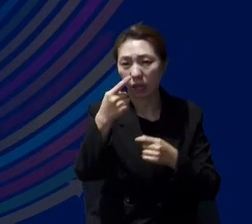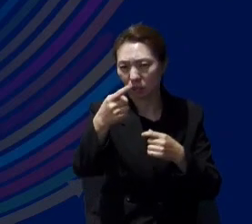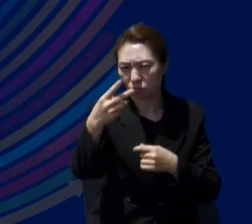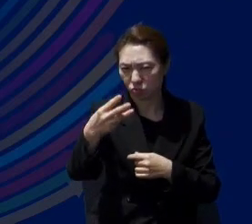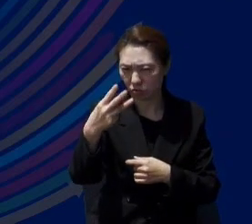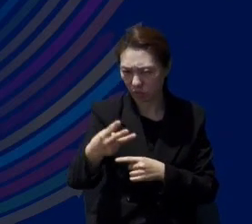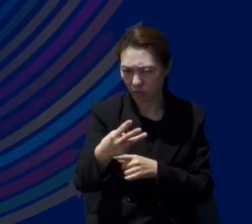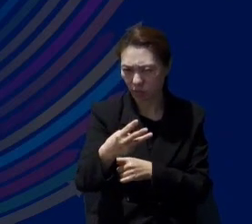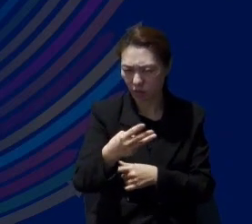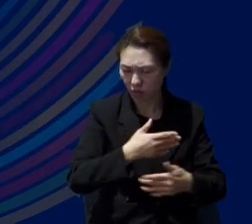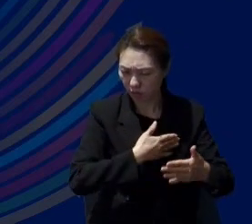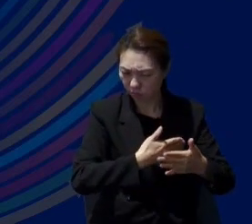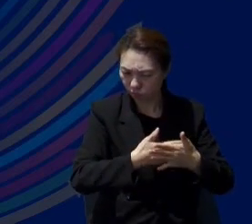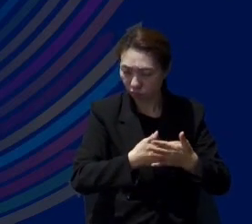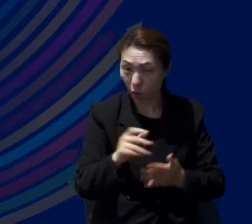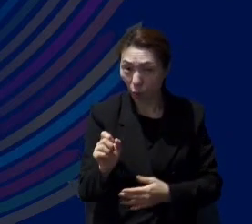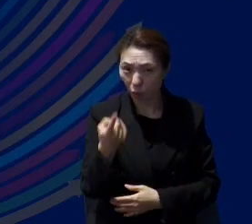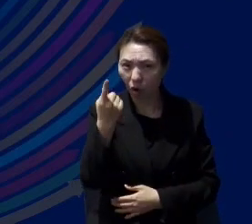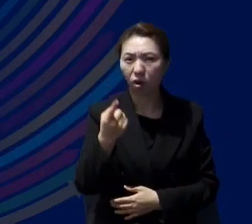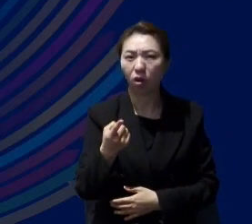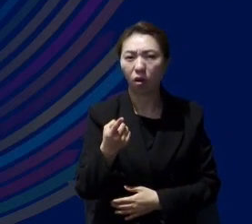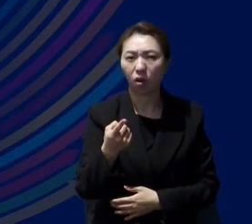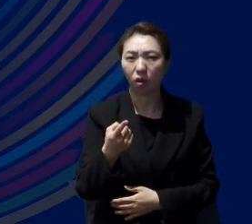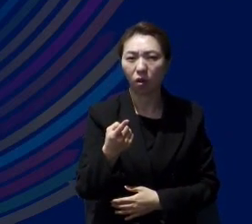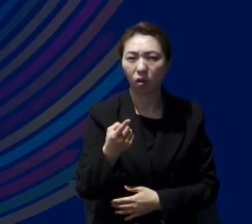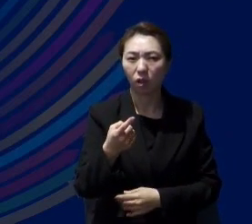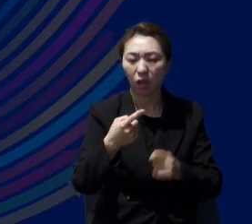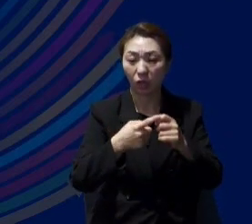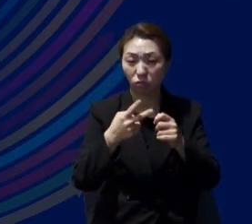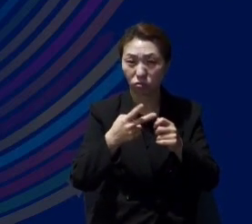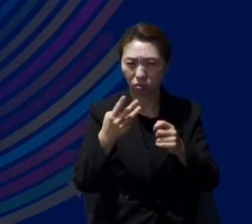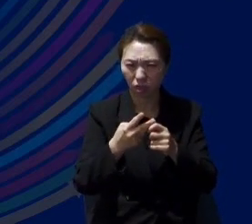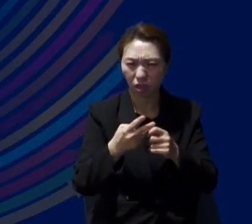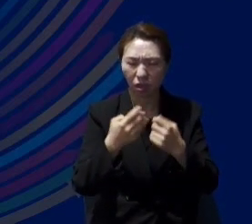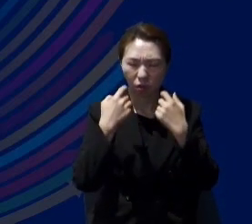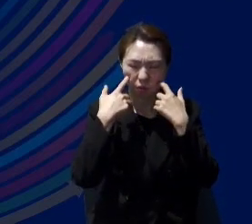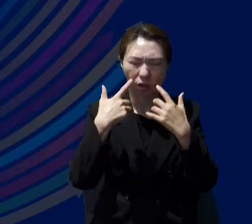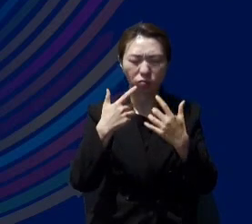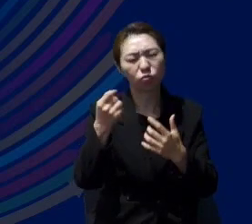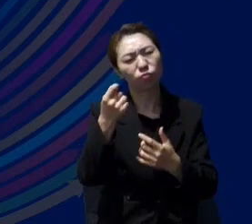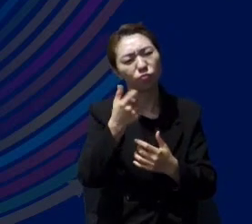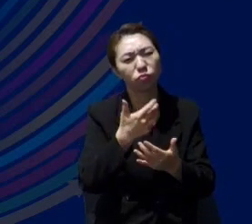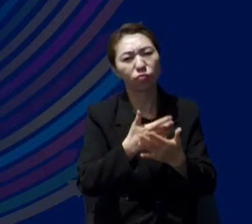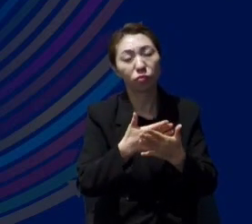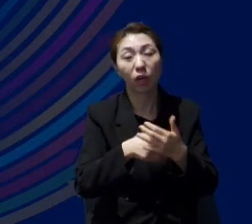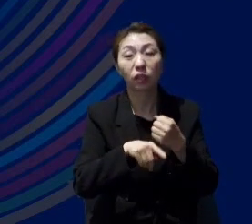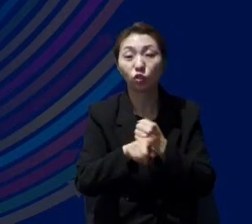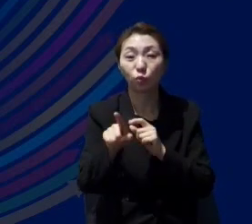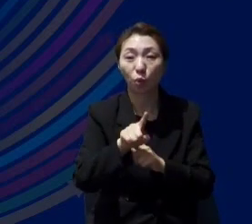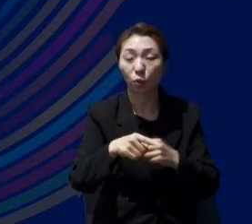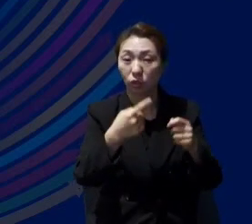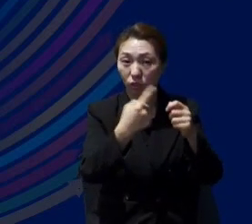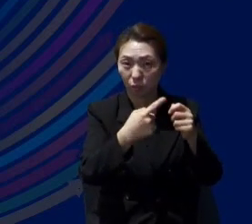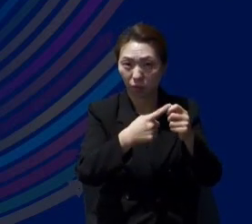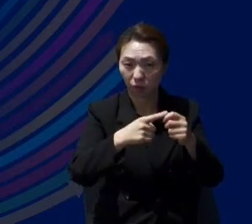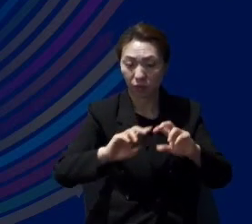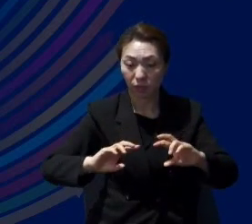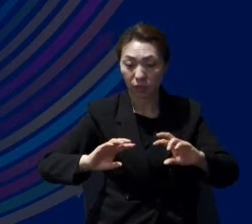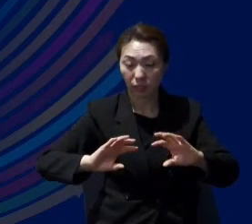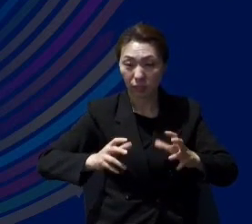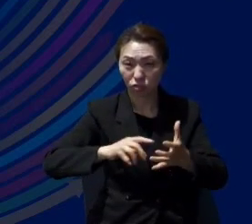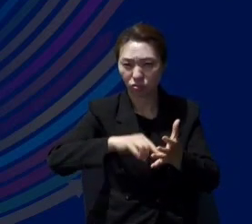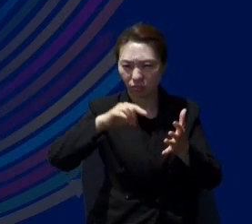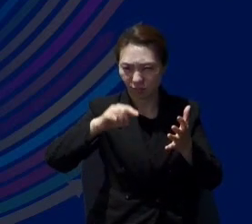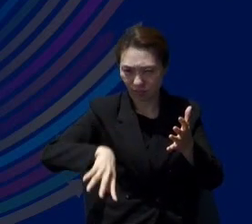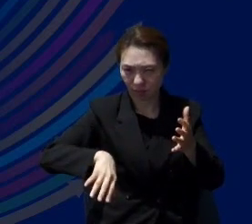uncertainty complex. And the first is the dangerous planetary change of the Anthropocene, what I mentioned earlier at the